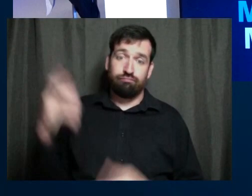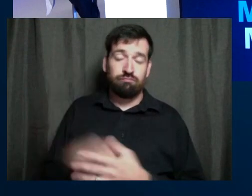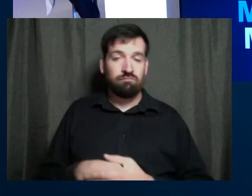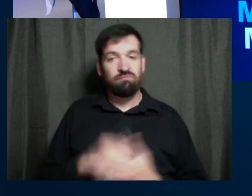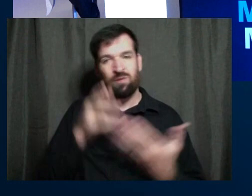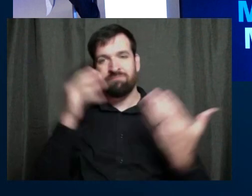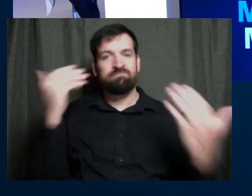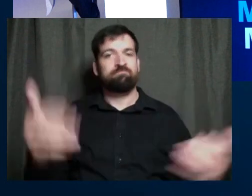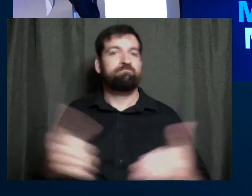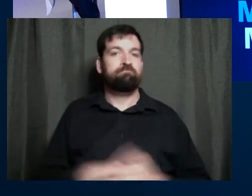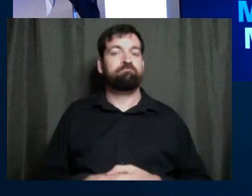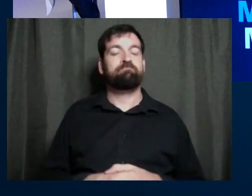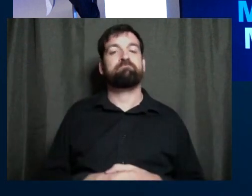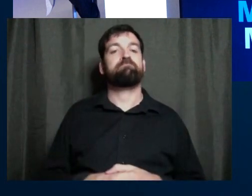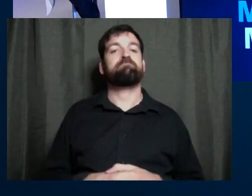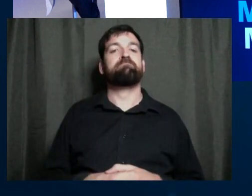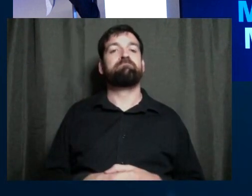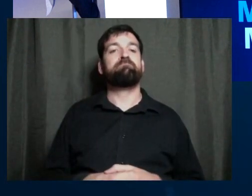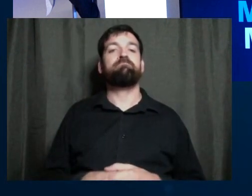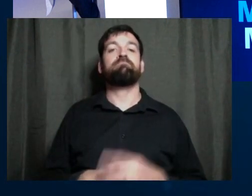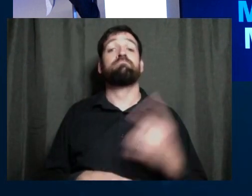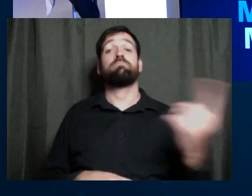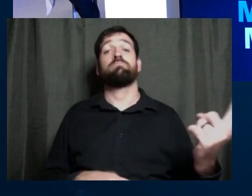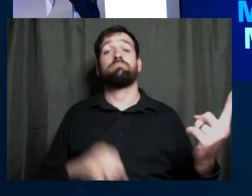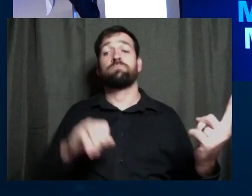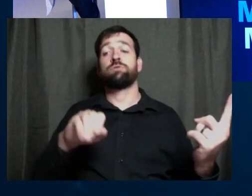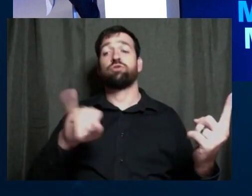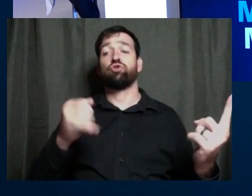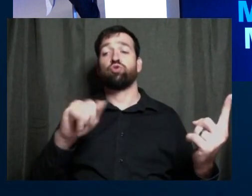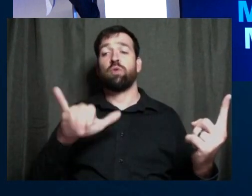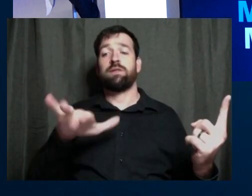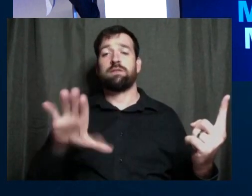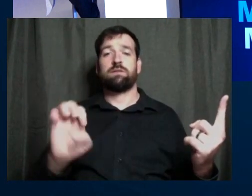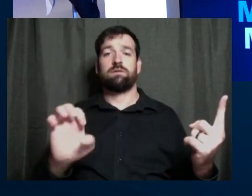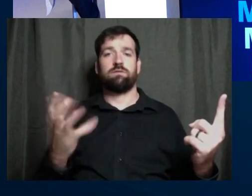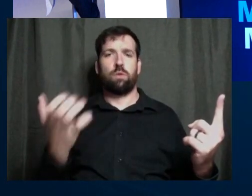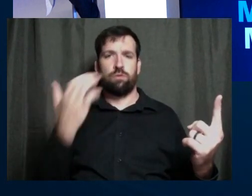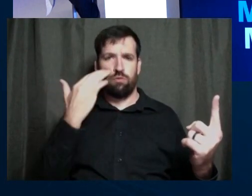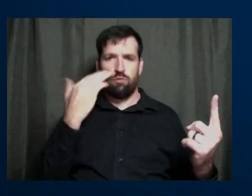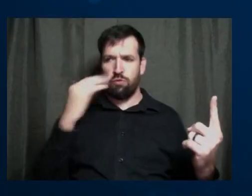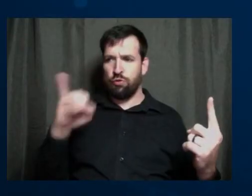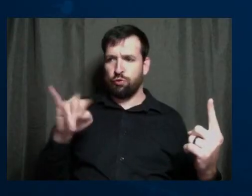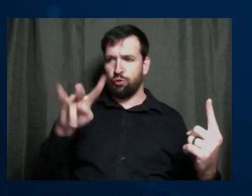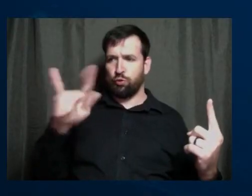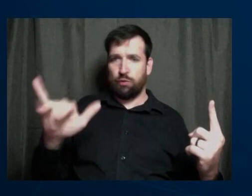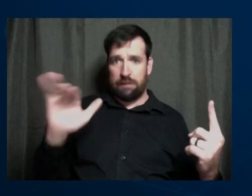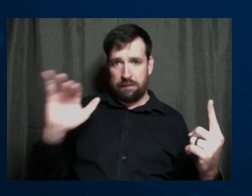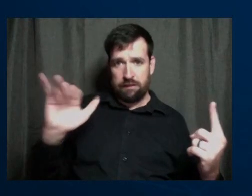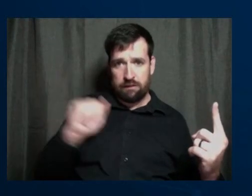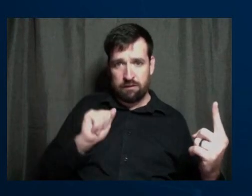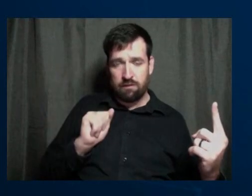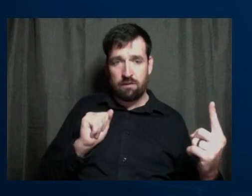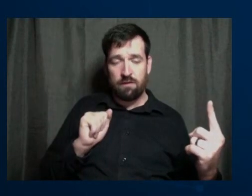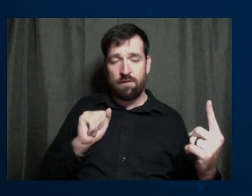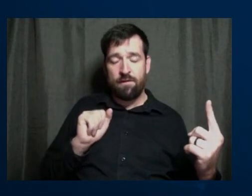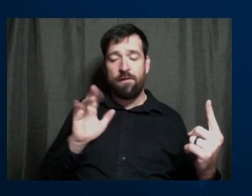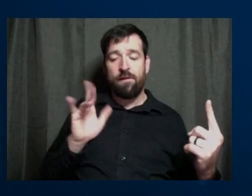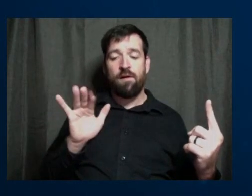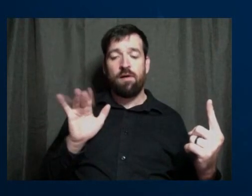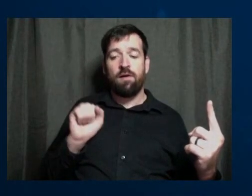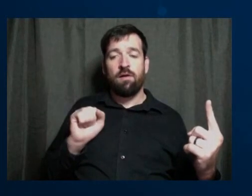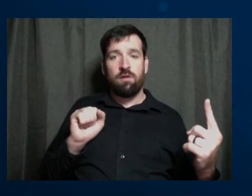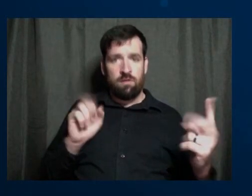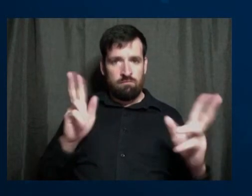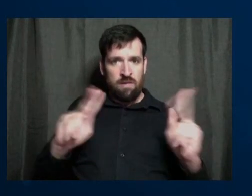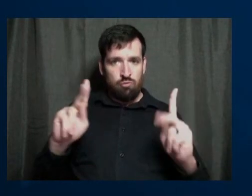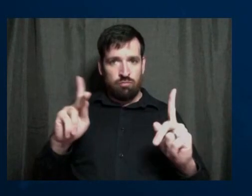quick. I do have one. Joyce wants to know, Judy. Joyce wants to know if people are